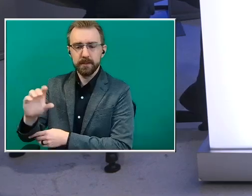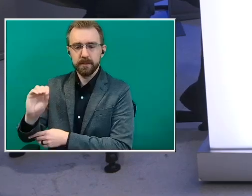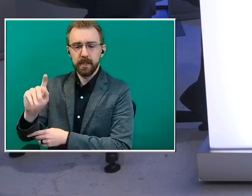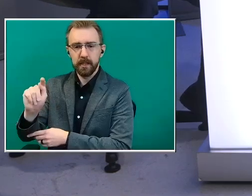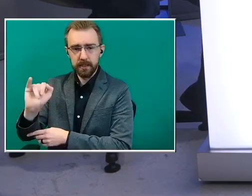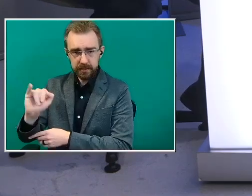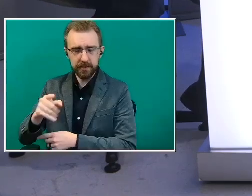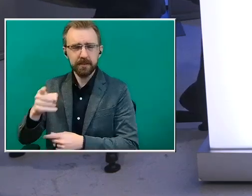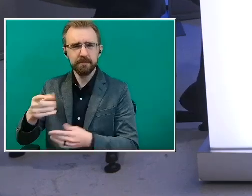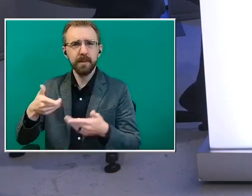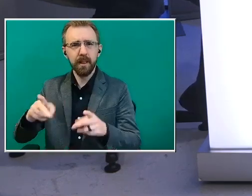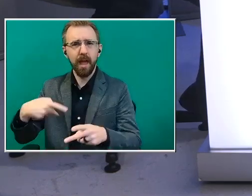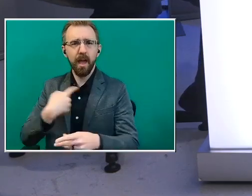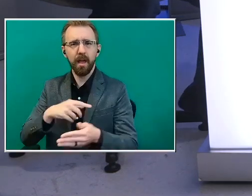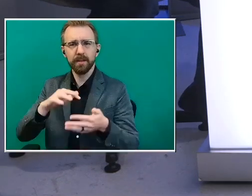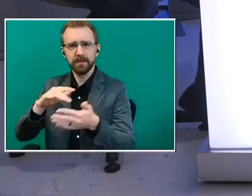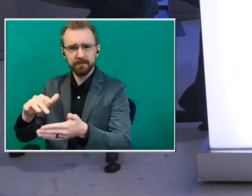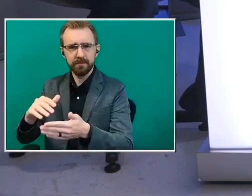nearly